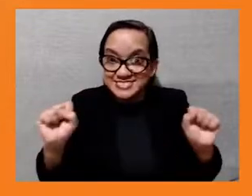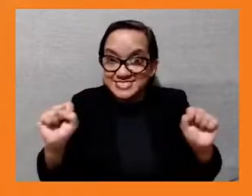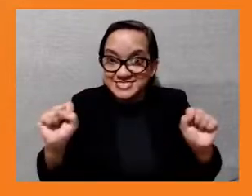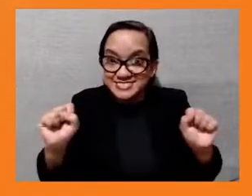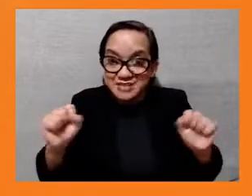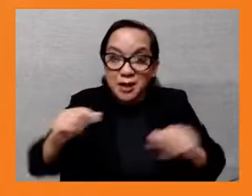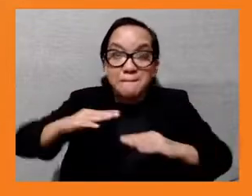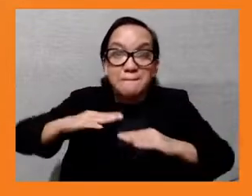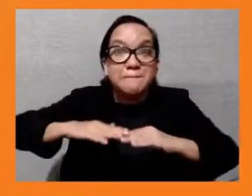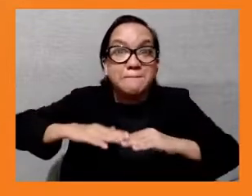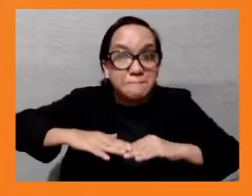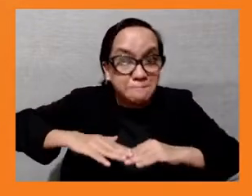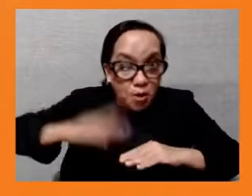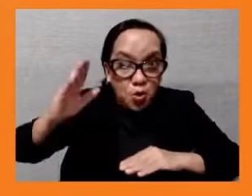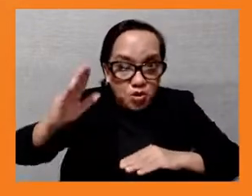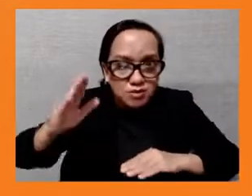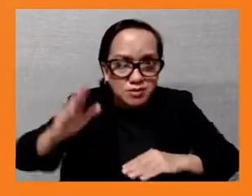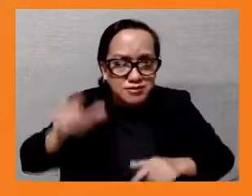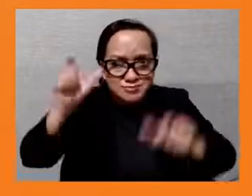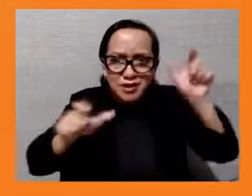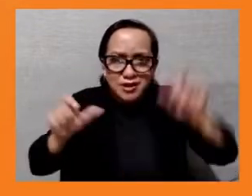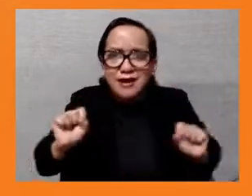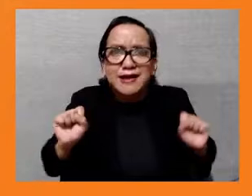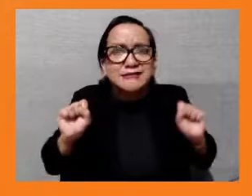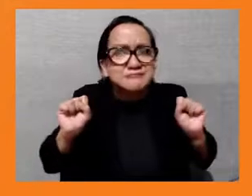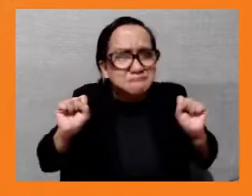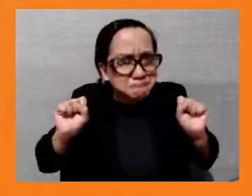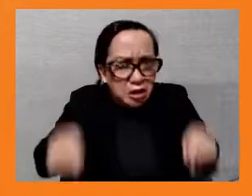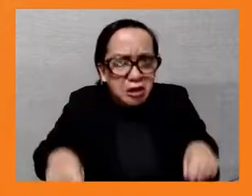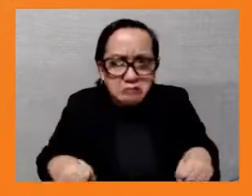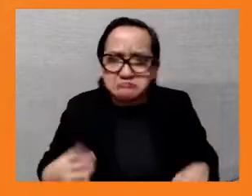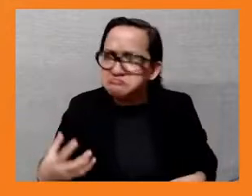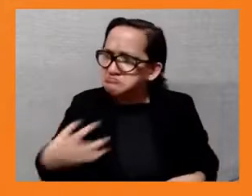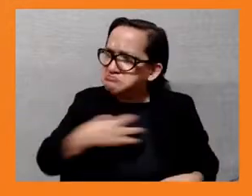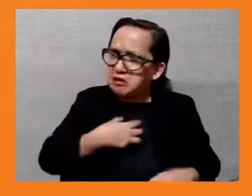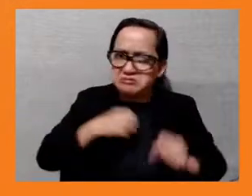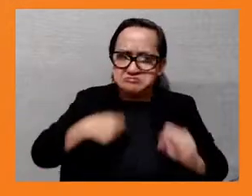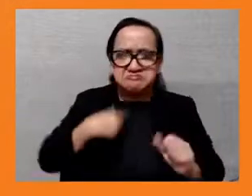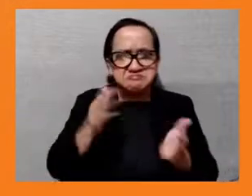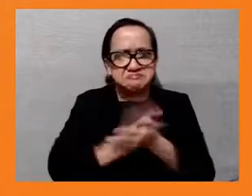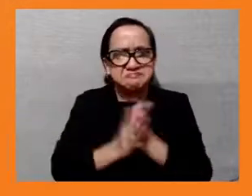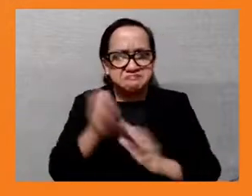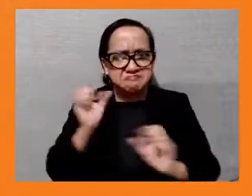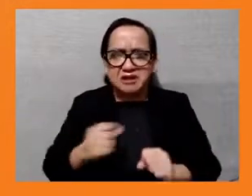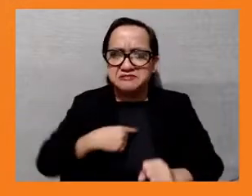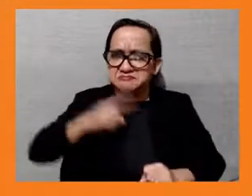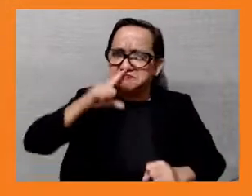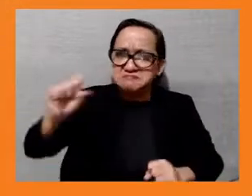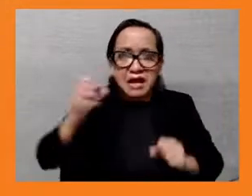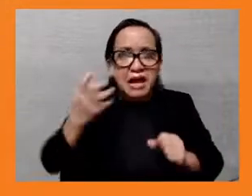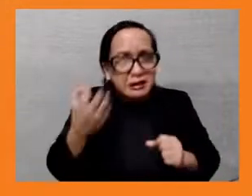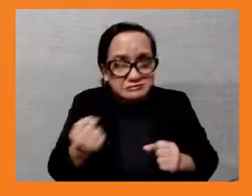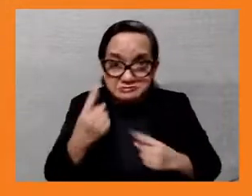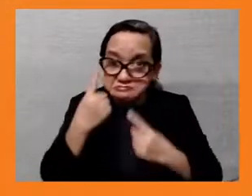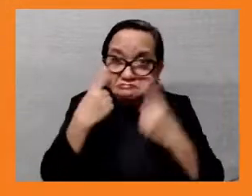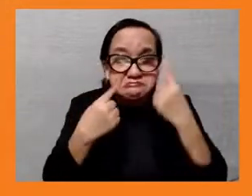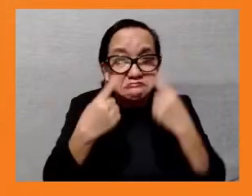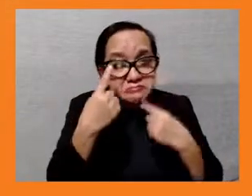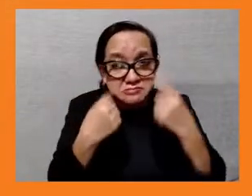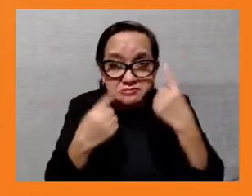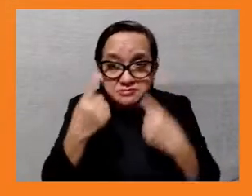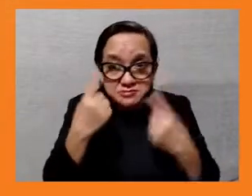any activities that are not consistent with national law and requirements. This is part of our existing policy framework. So, you know, for a government to be